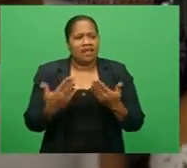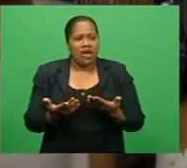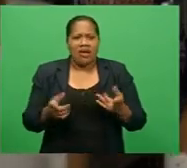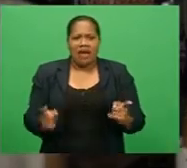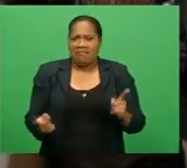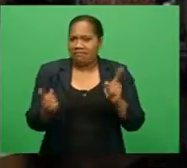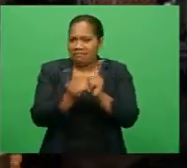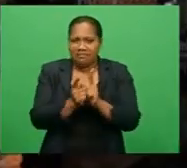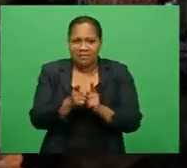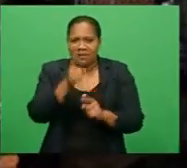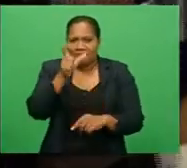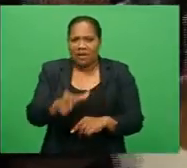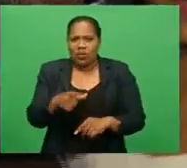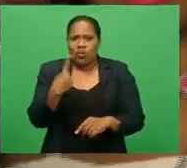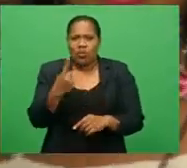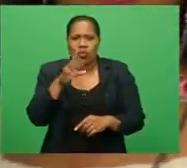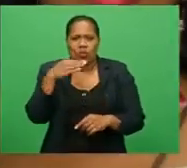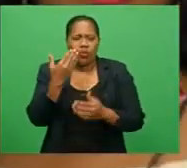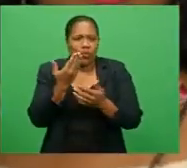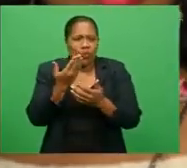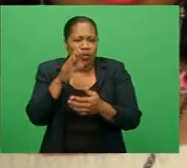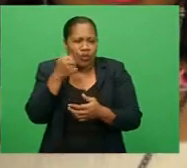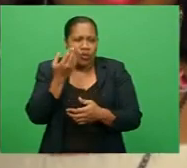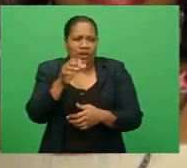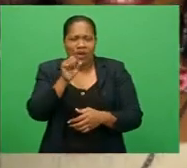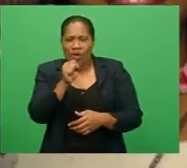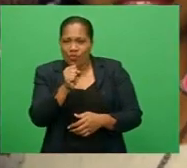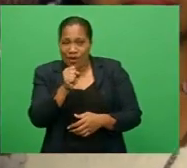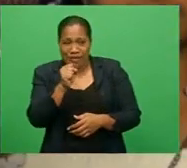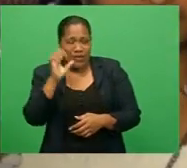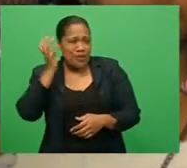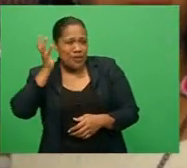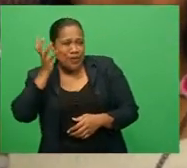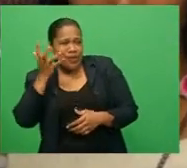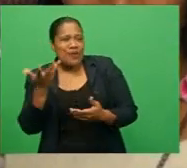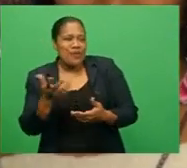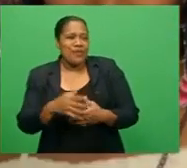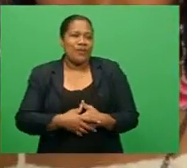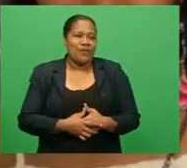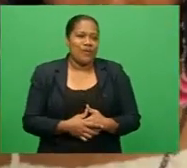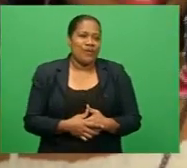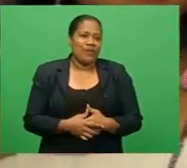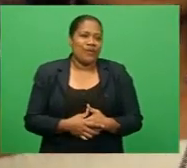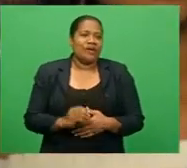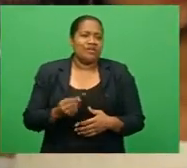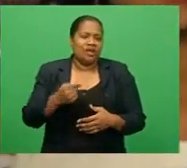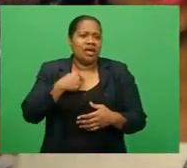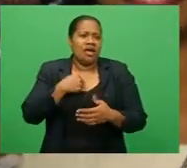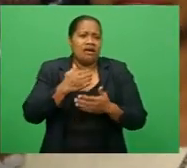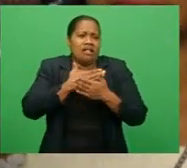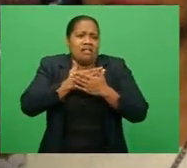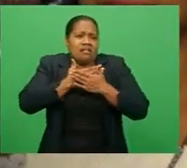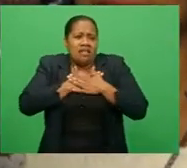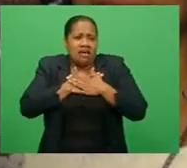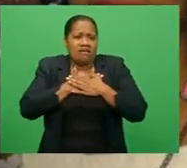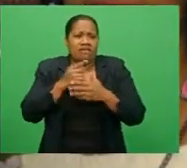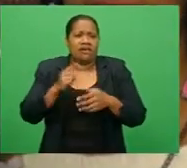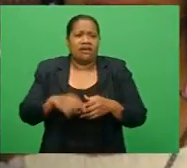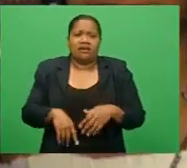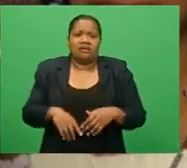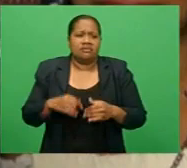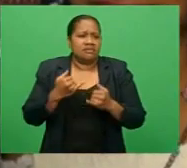and all them. So I really love it. There is an amazing event that I really love it, and also all TikToks are very nice.